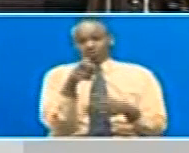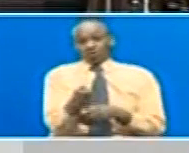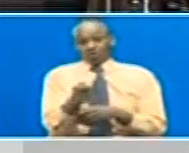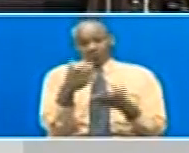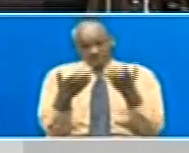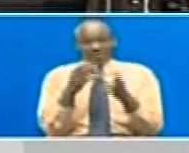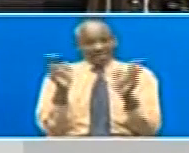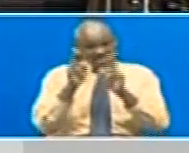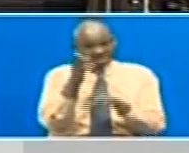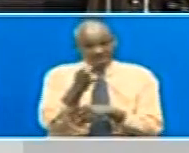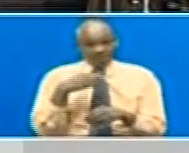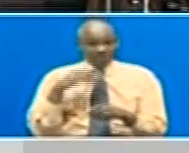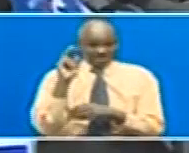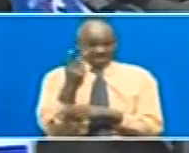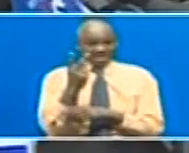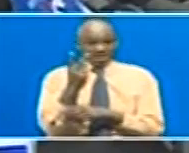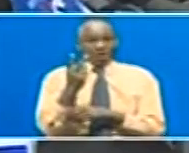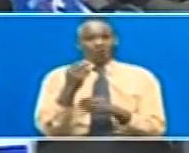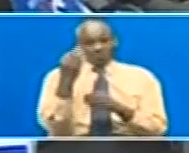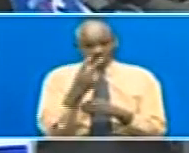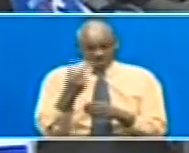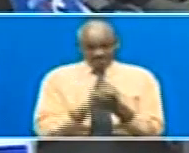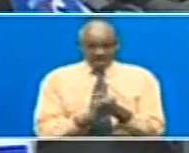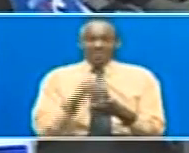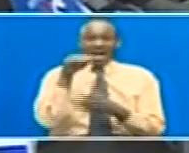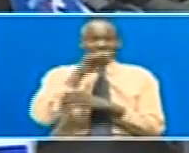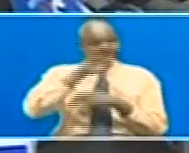had been set for the 2nd of February. Urge all Kenyans